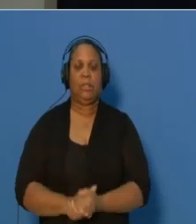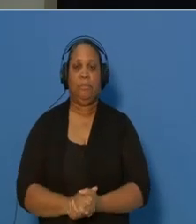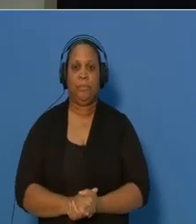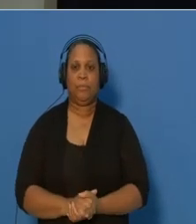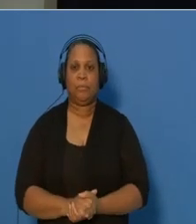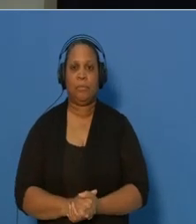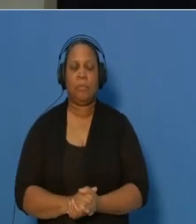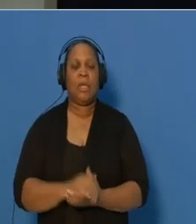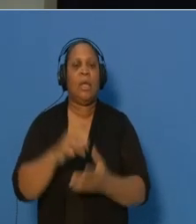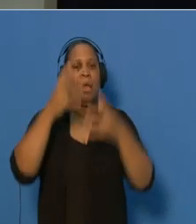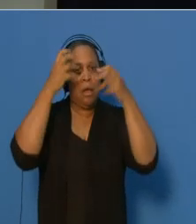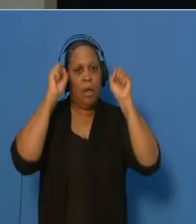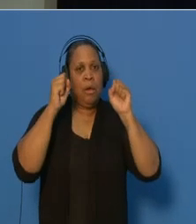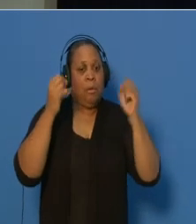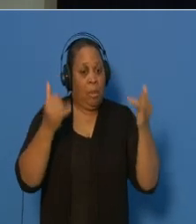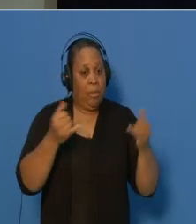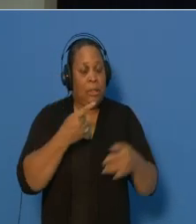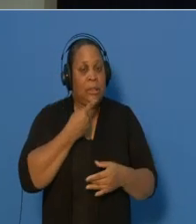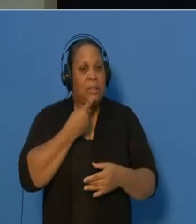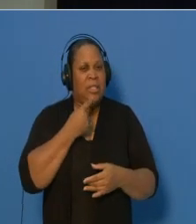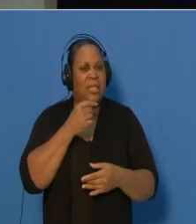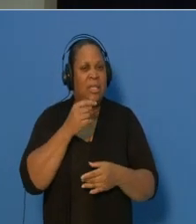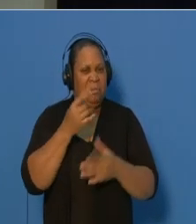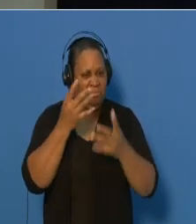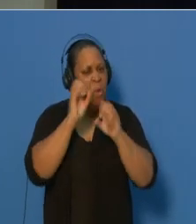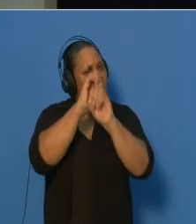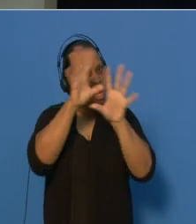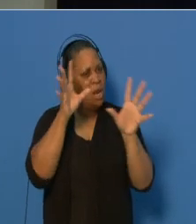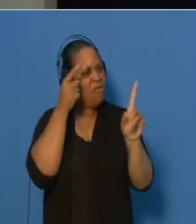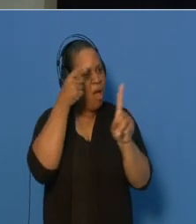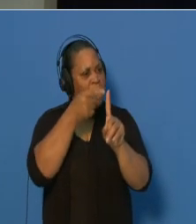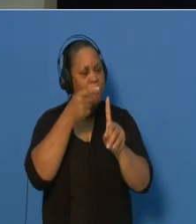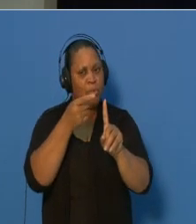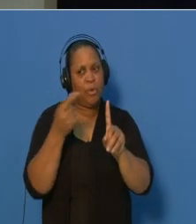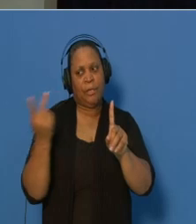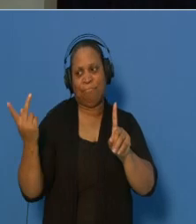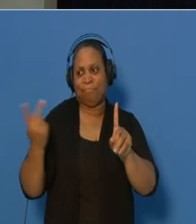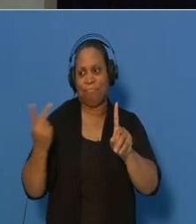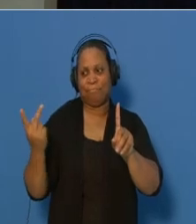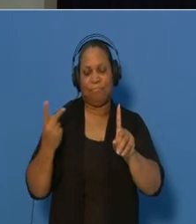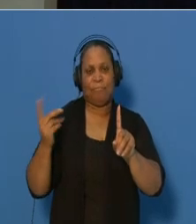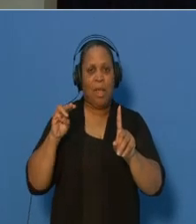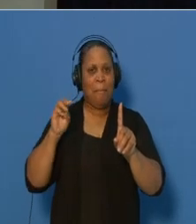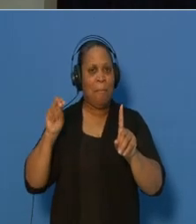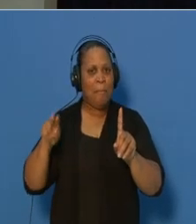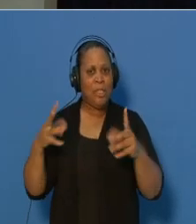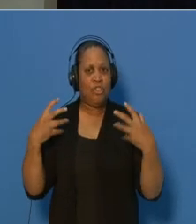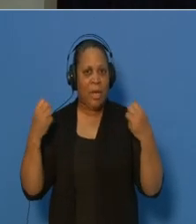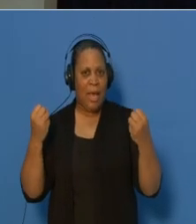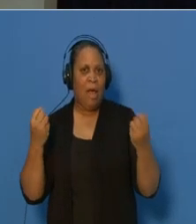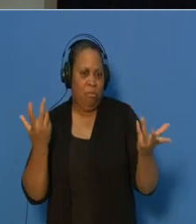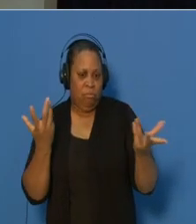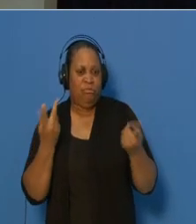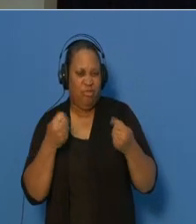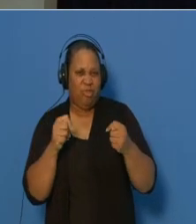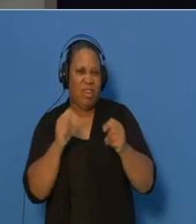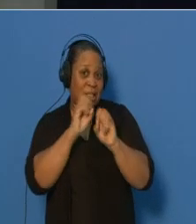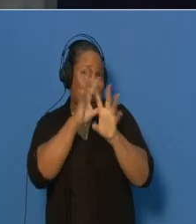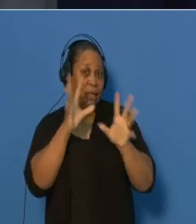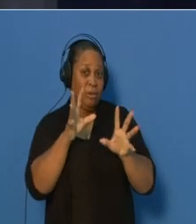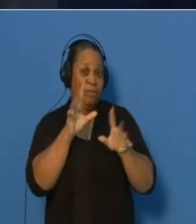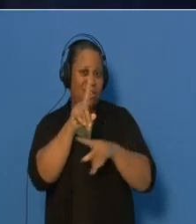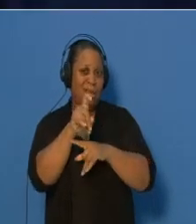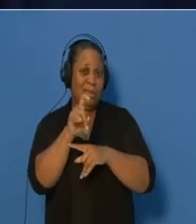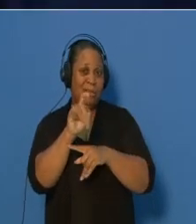Trevor, just as a clarifying point, as the Minister of Health and I are busy trying to review these things, you'd asked about the 9